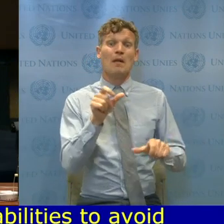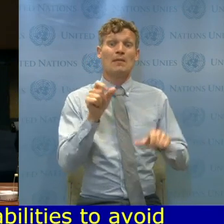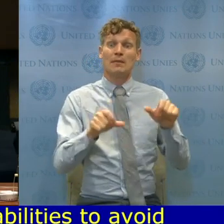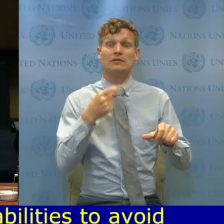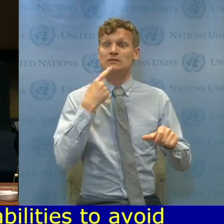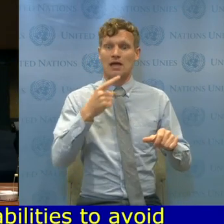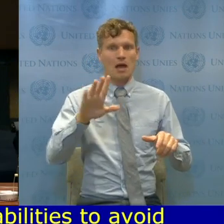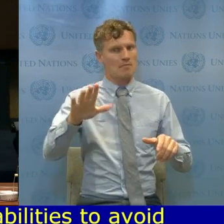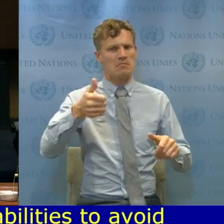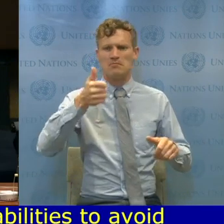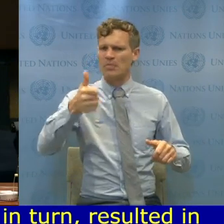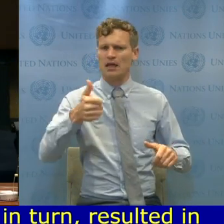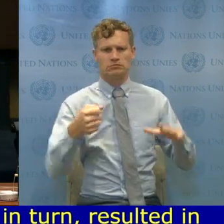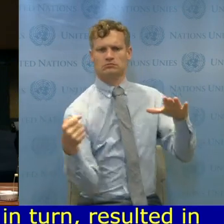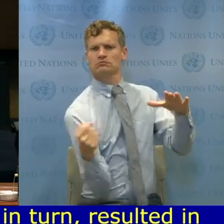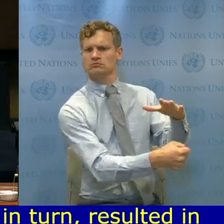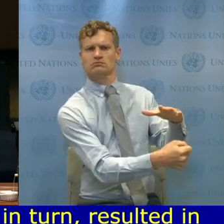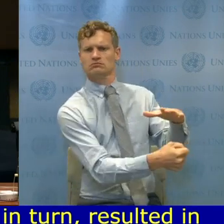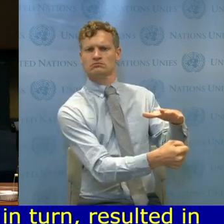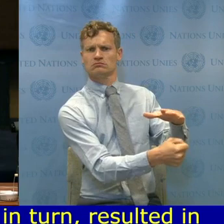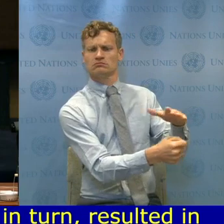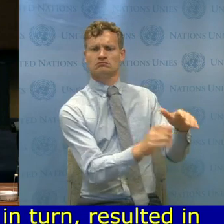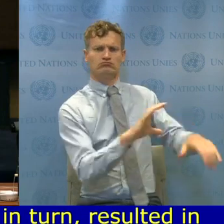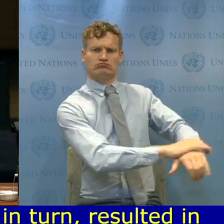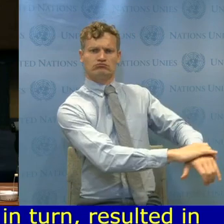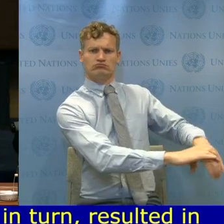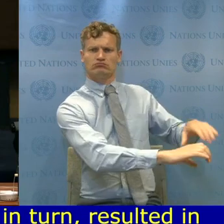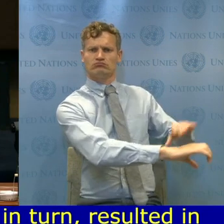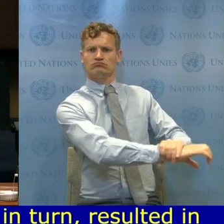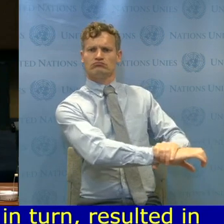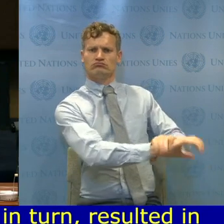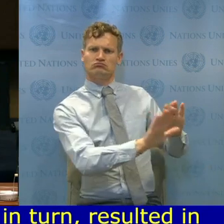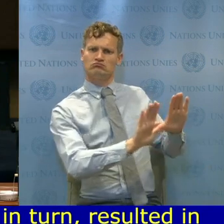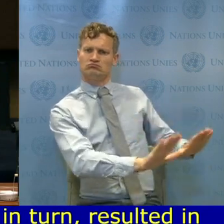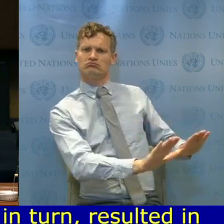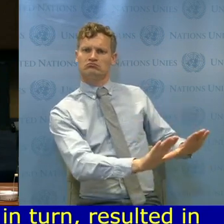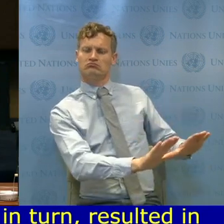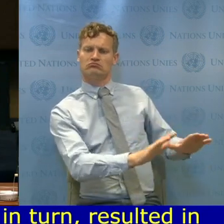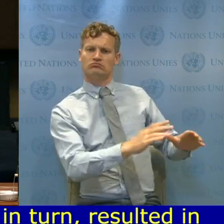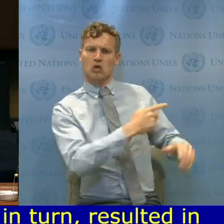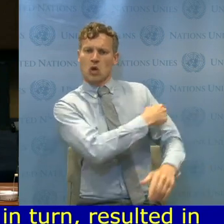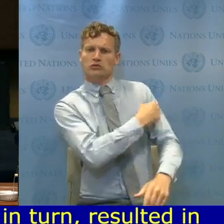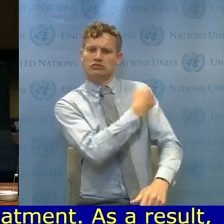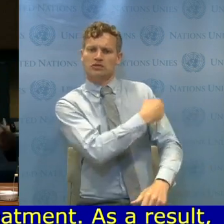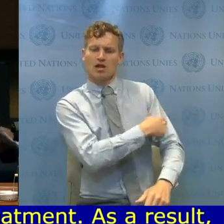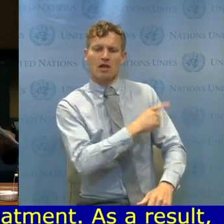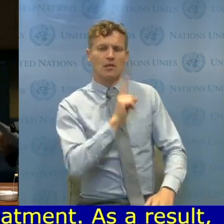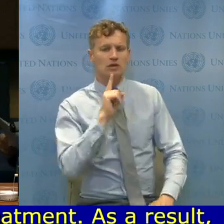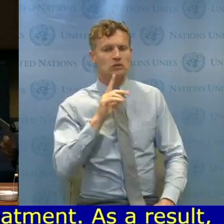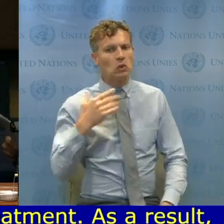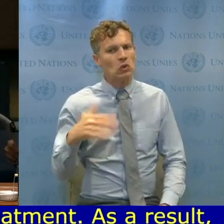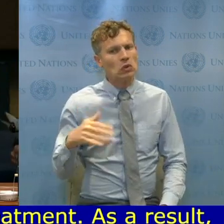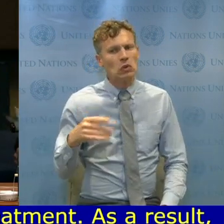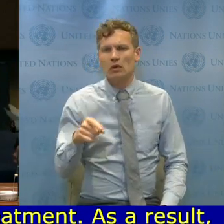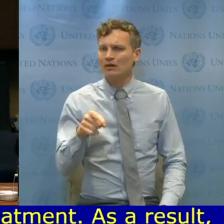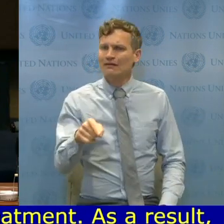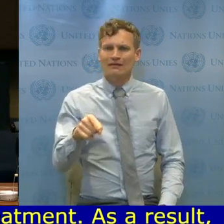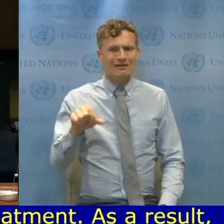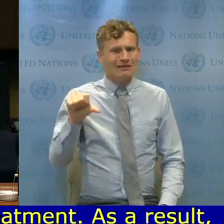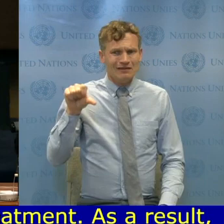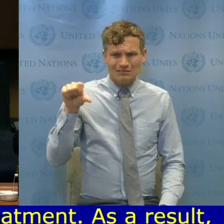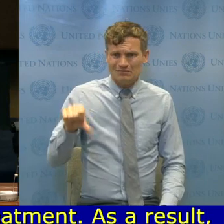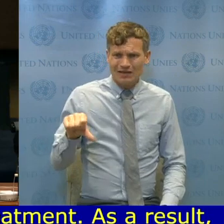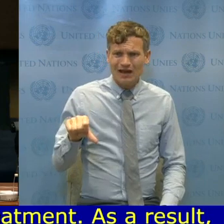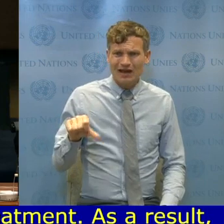forces hospitalization as a solution. It should be understood, however, that such calls for easier enforcement of a